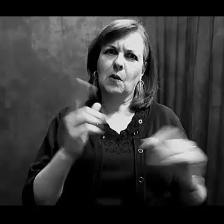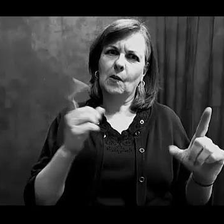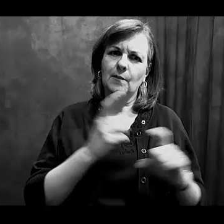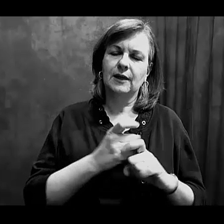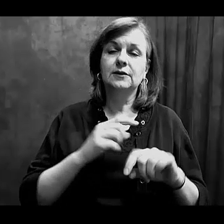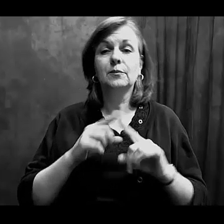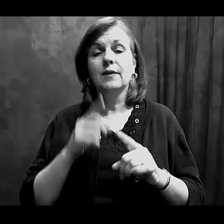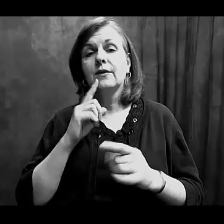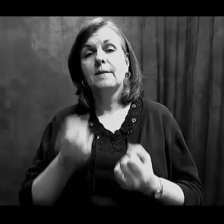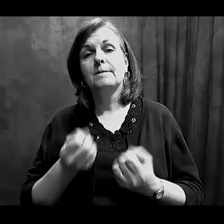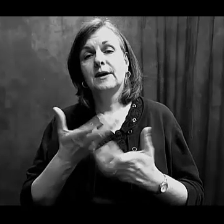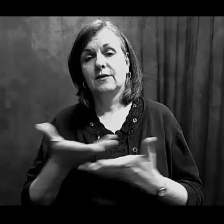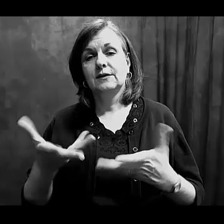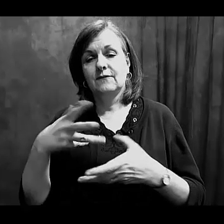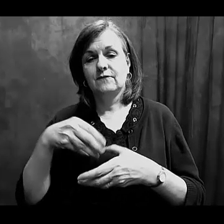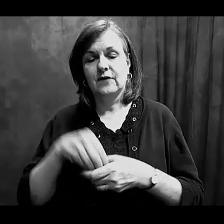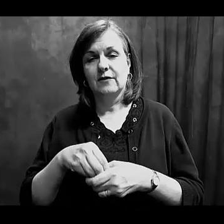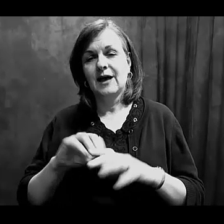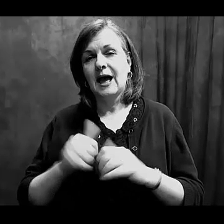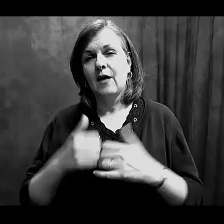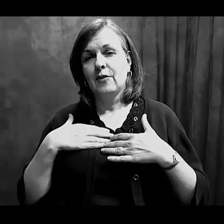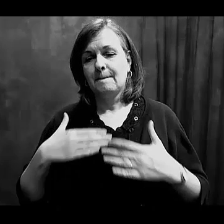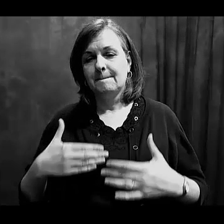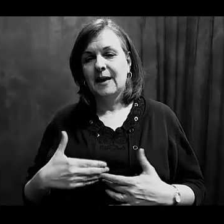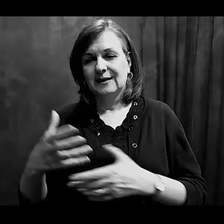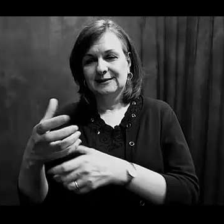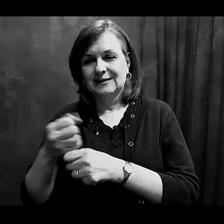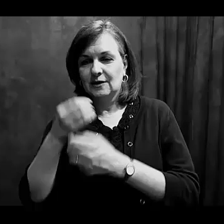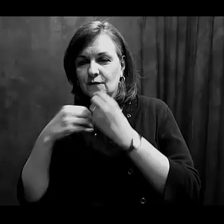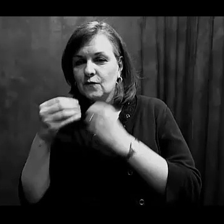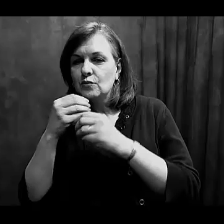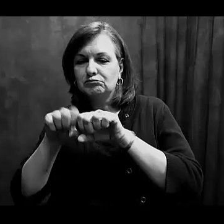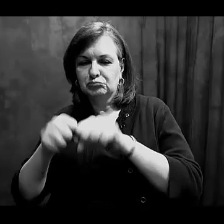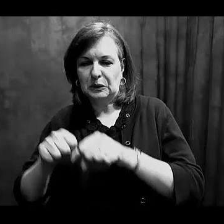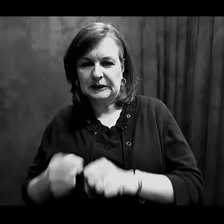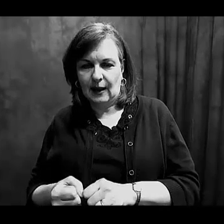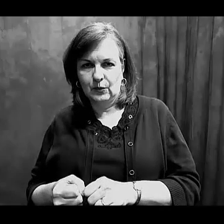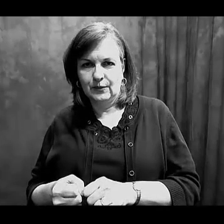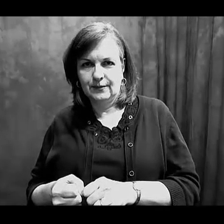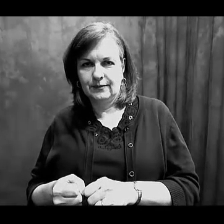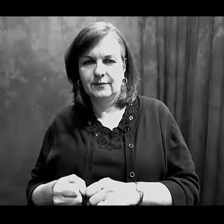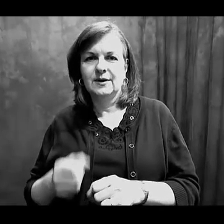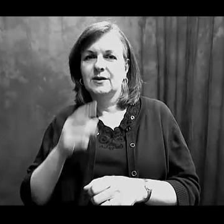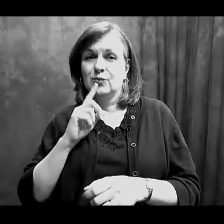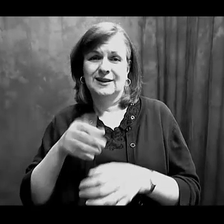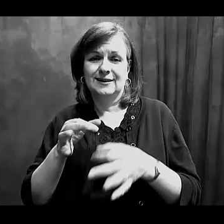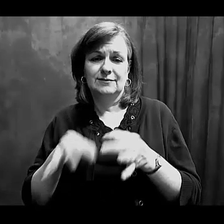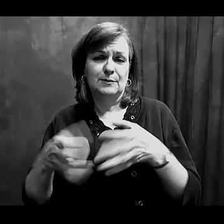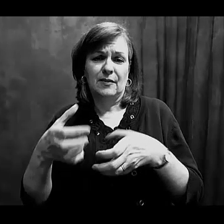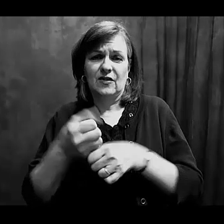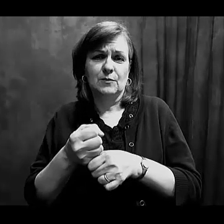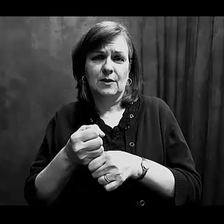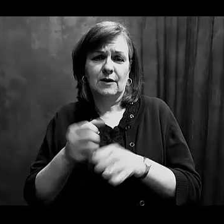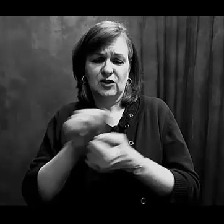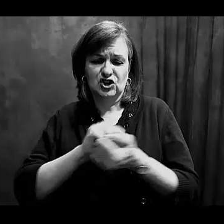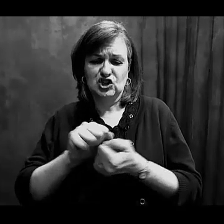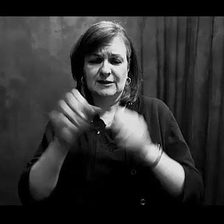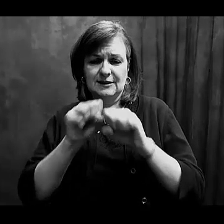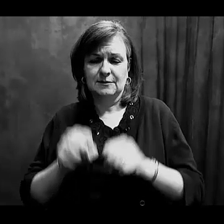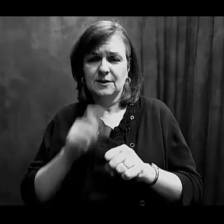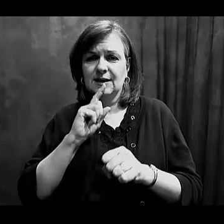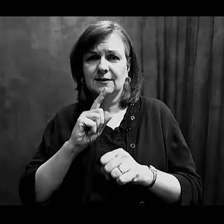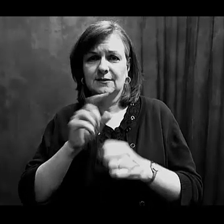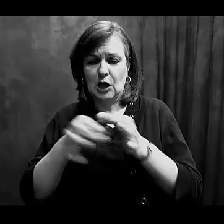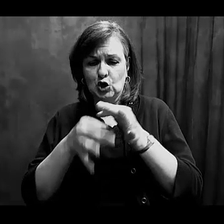is not as complex as some systems, but it has a lot of intricacies that we need to consider as far as the ability of